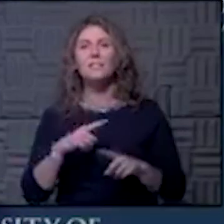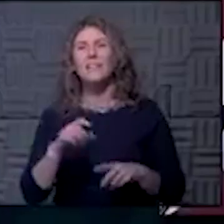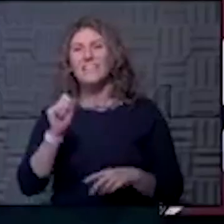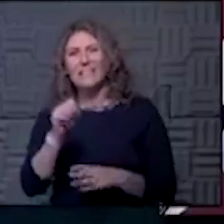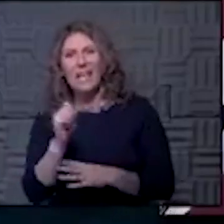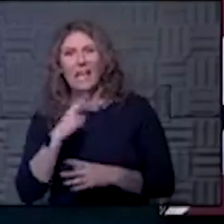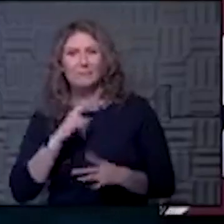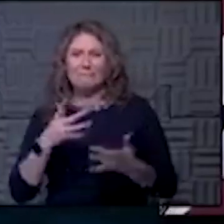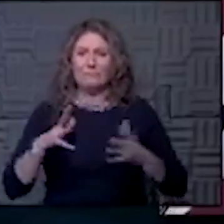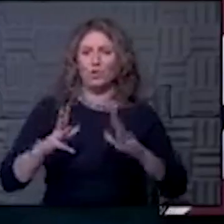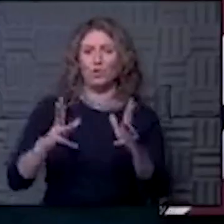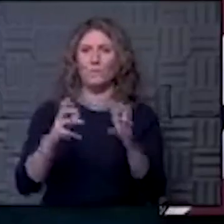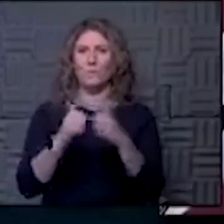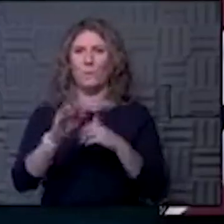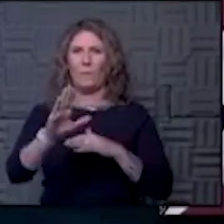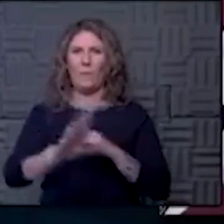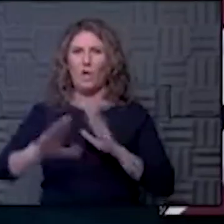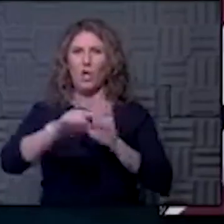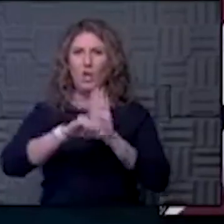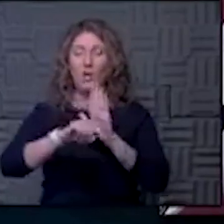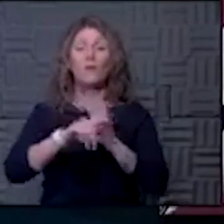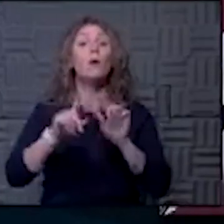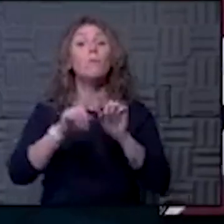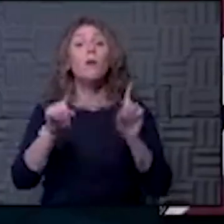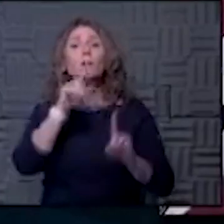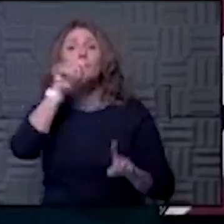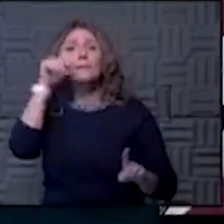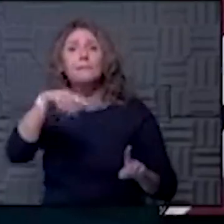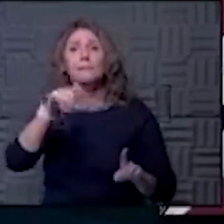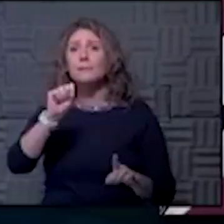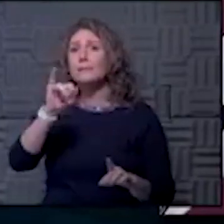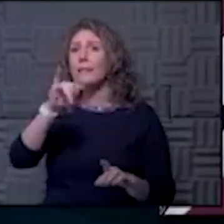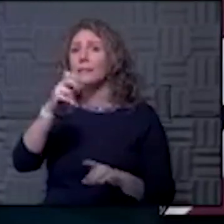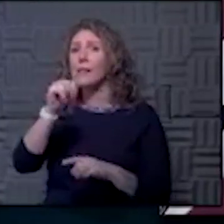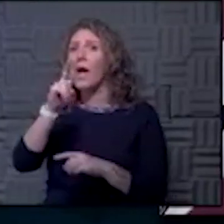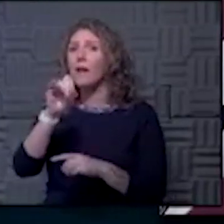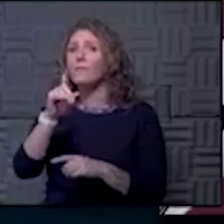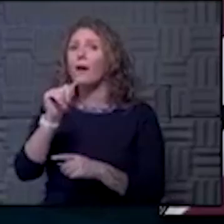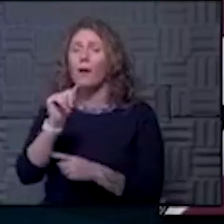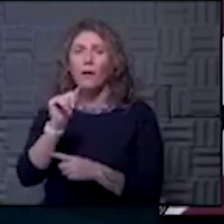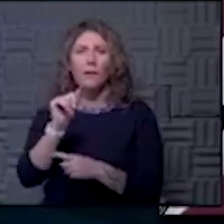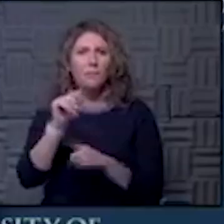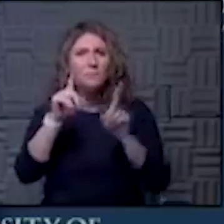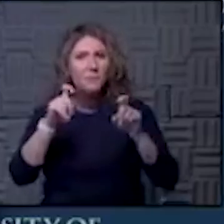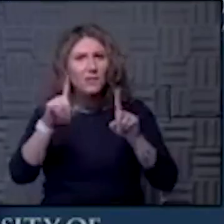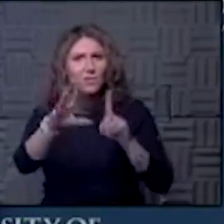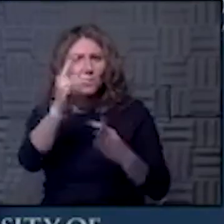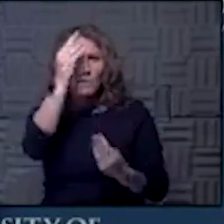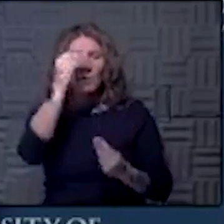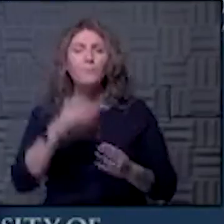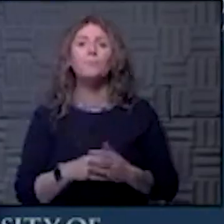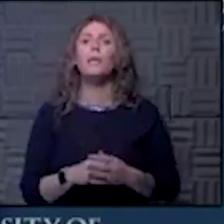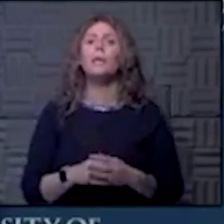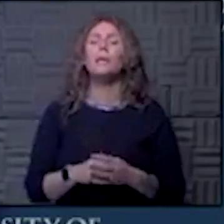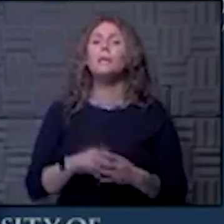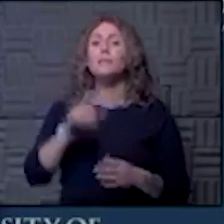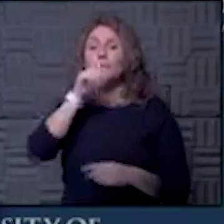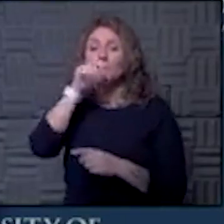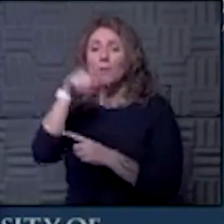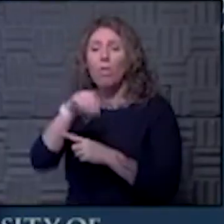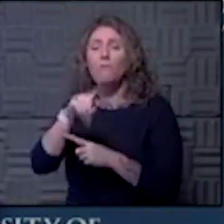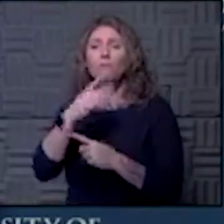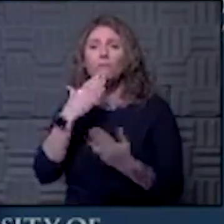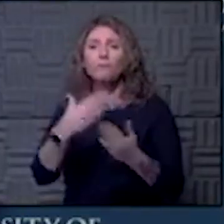concerned. I'm still a little nervous about some of their negative tests. So what about saliva testing? What are your thoughts around that one? Saliva, there's some good